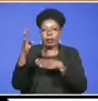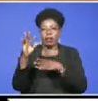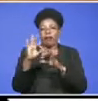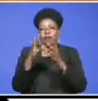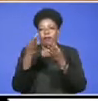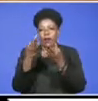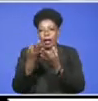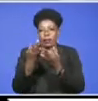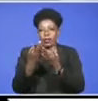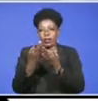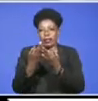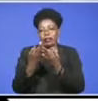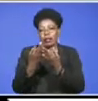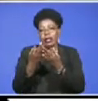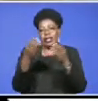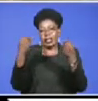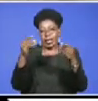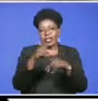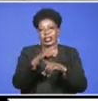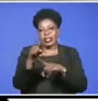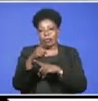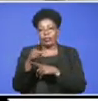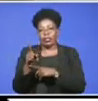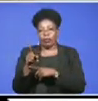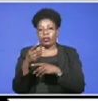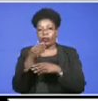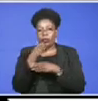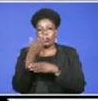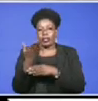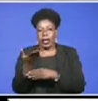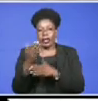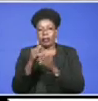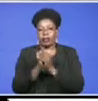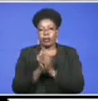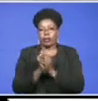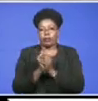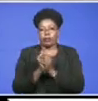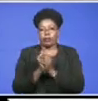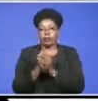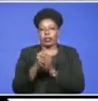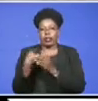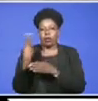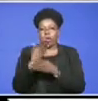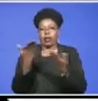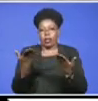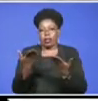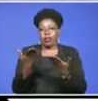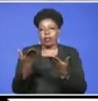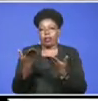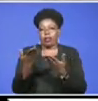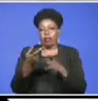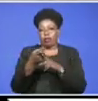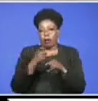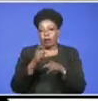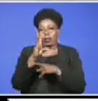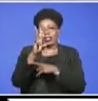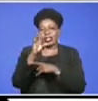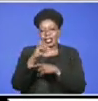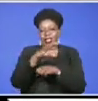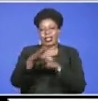conch, stew fish, chicken souse, and sheep tongue souse. We've been around now for about close to 60